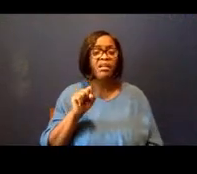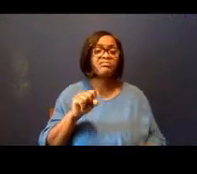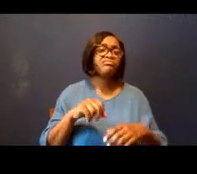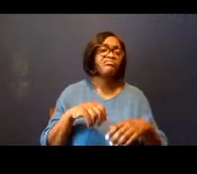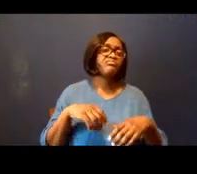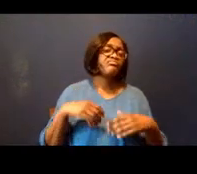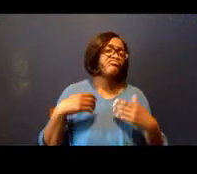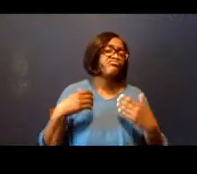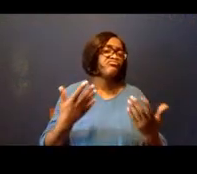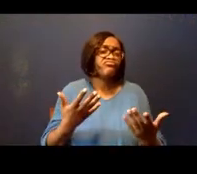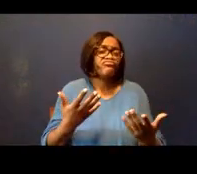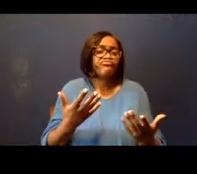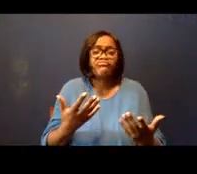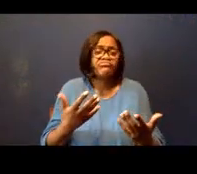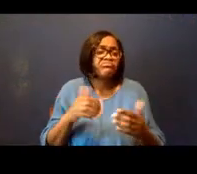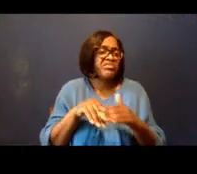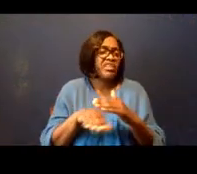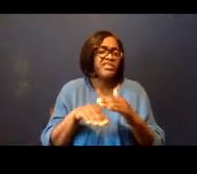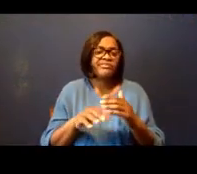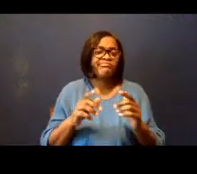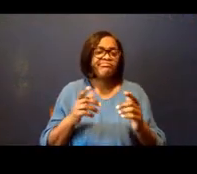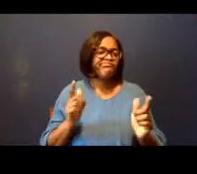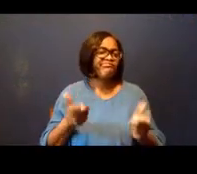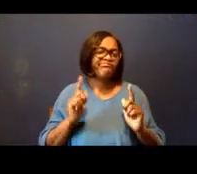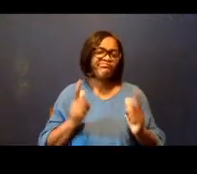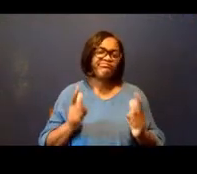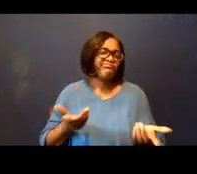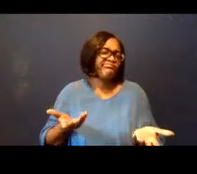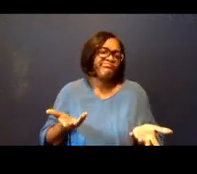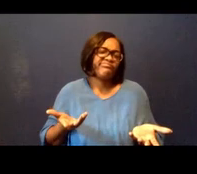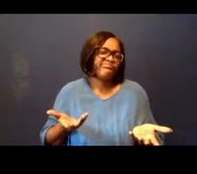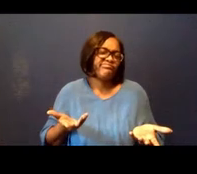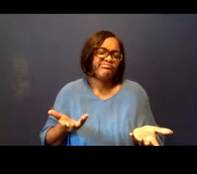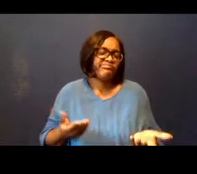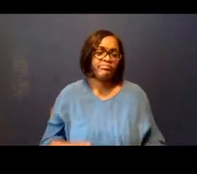the child had to go through some